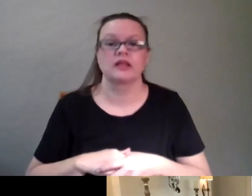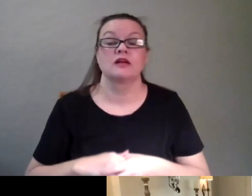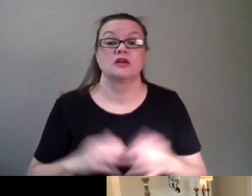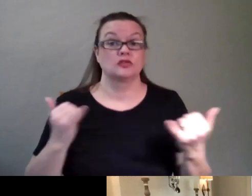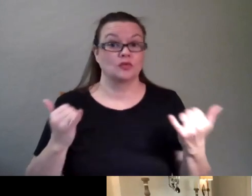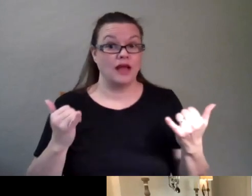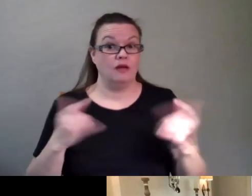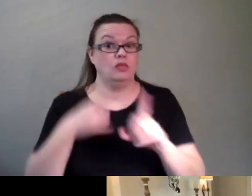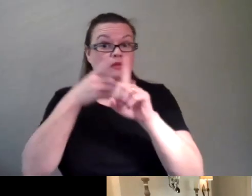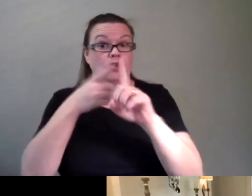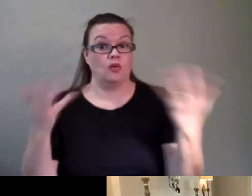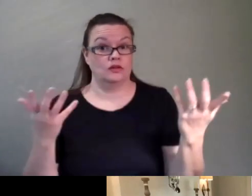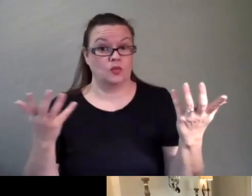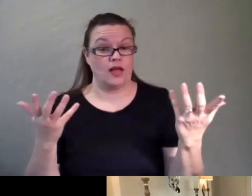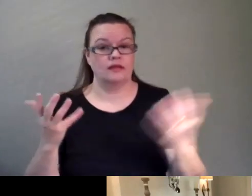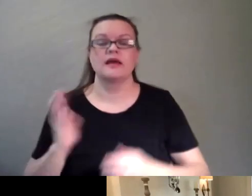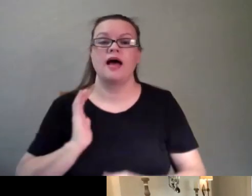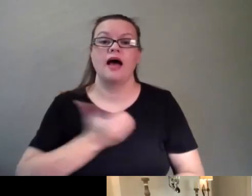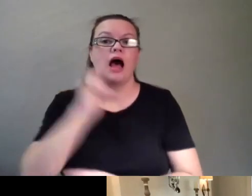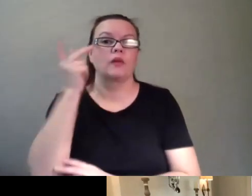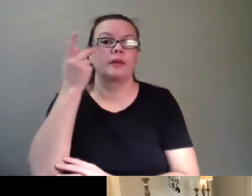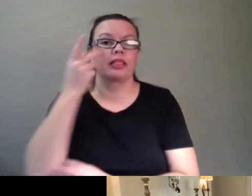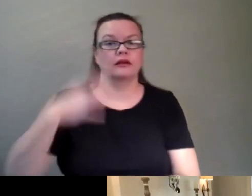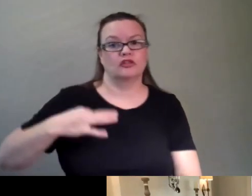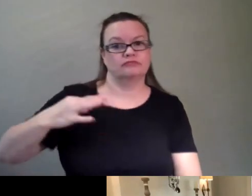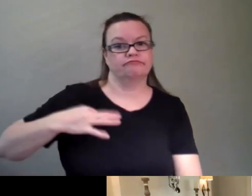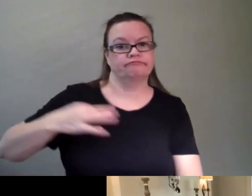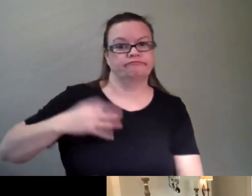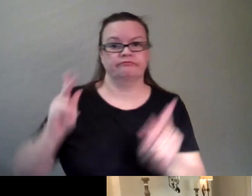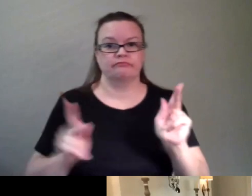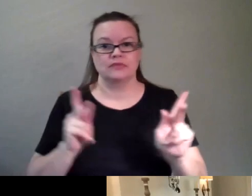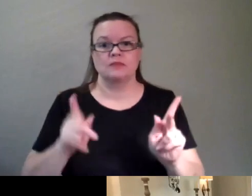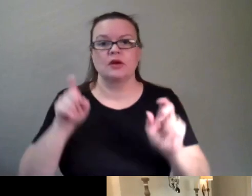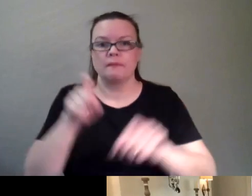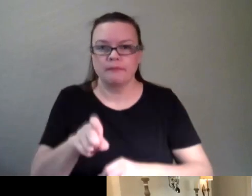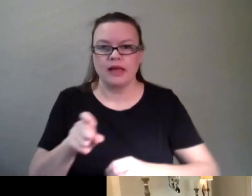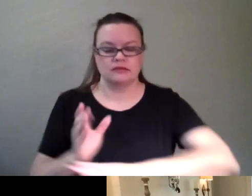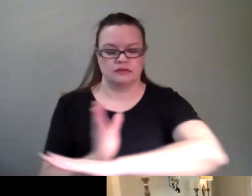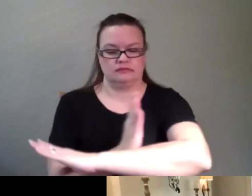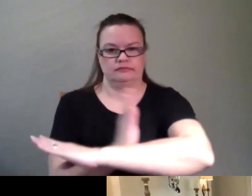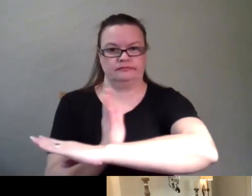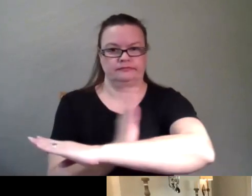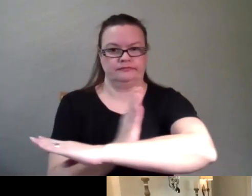that represent the centrist of the country and not just the far left and the far right.